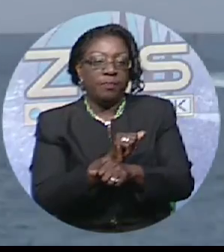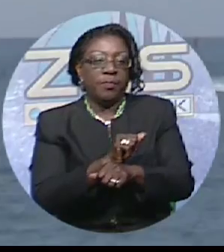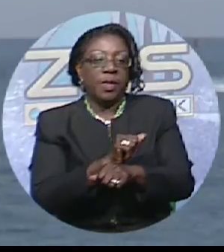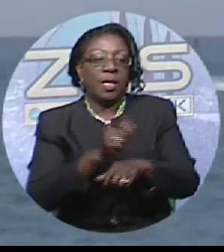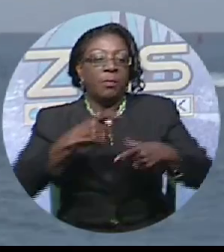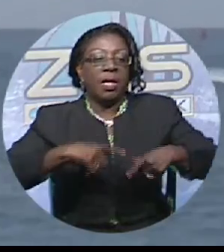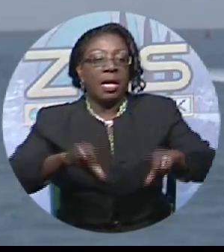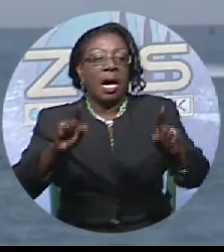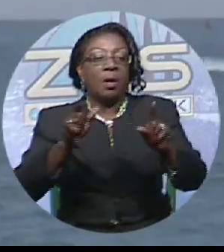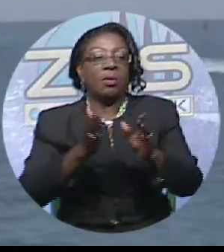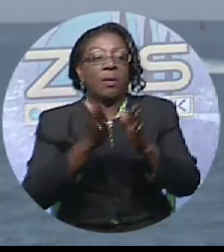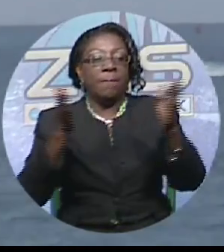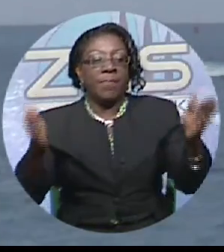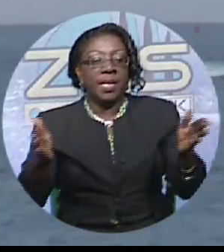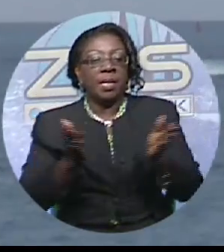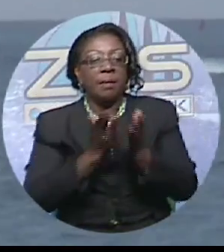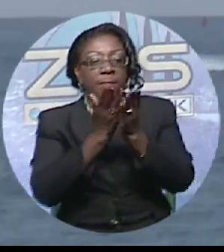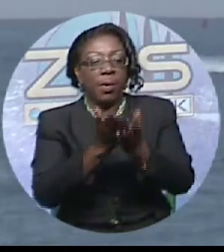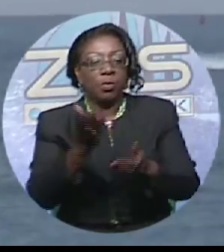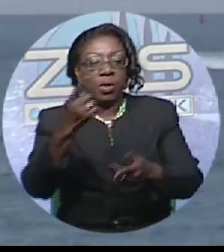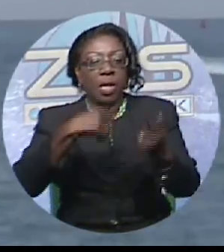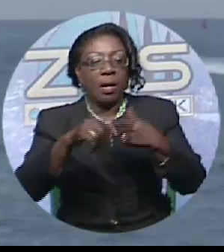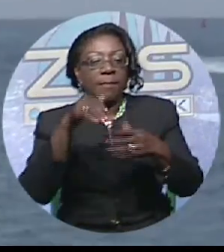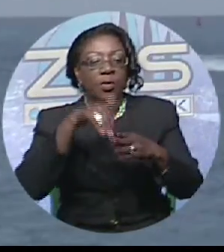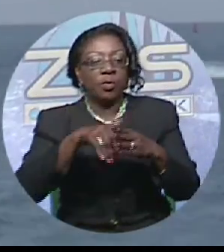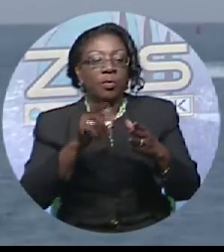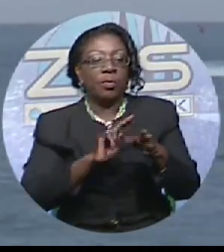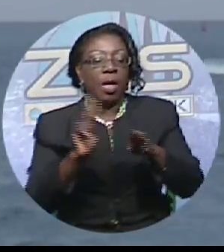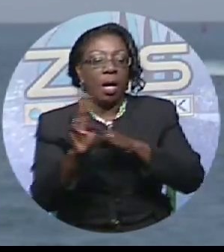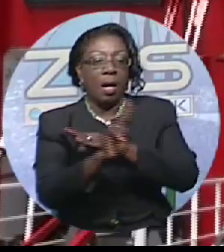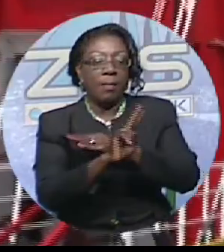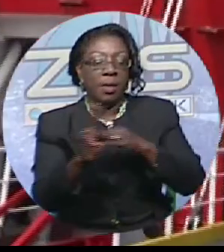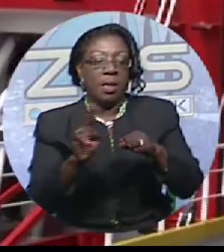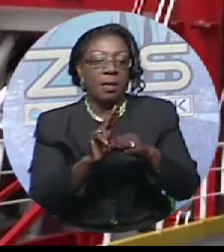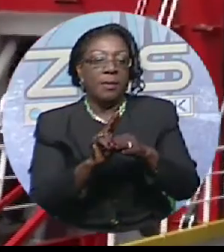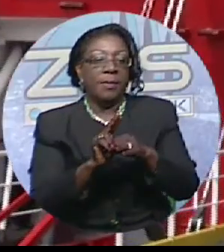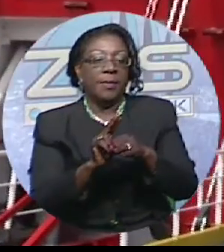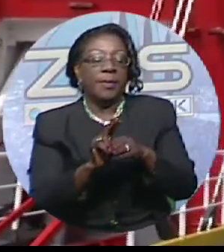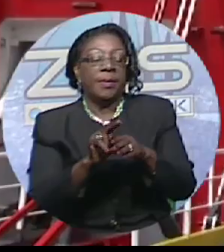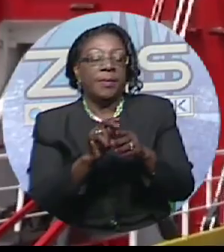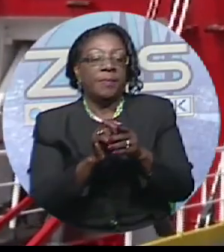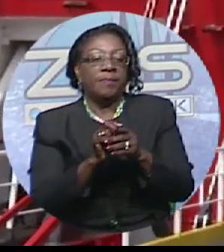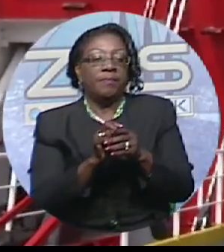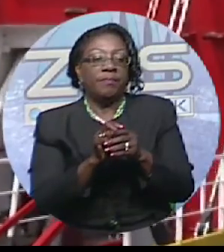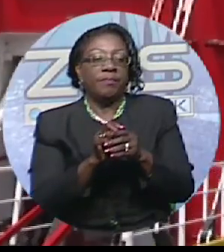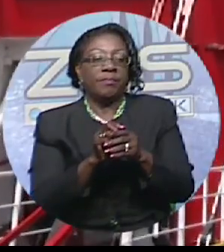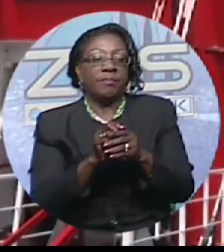but the ban was later lifted. Wolshcom said despite concerns over the pier, that